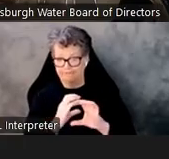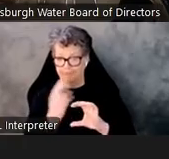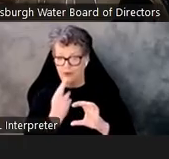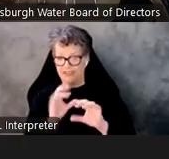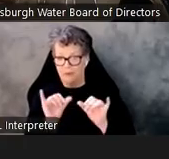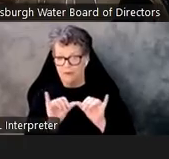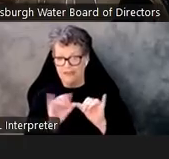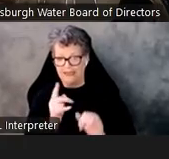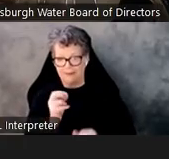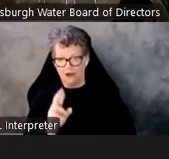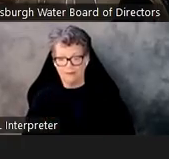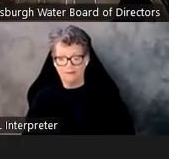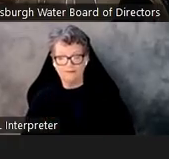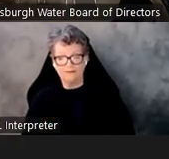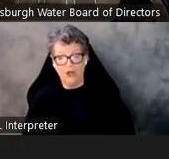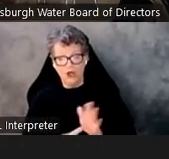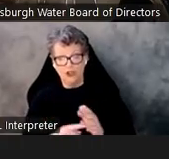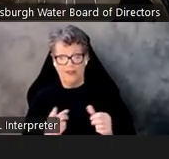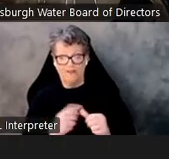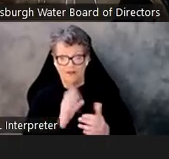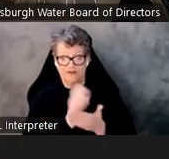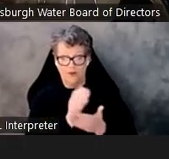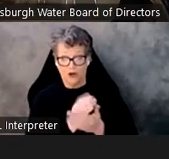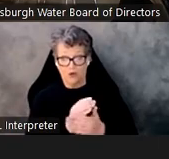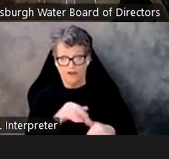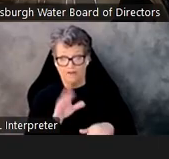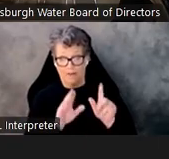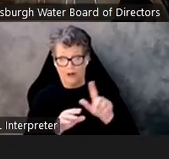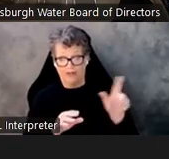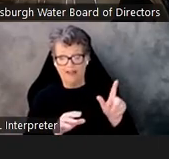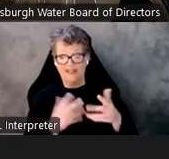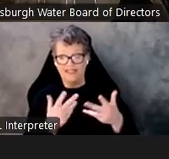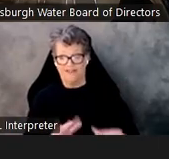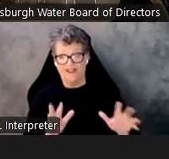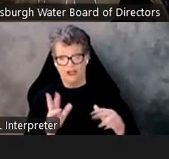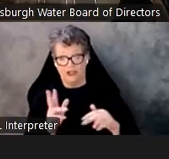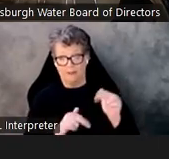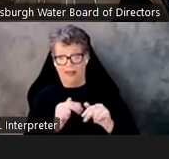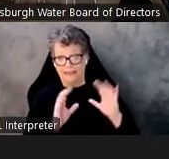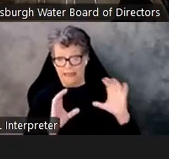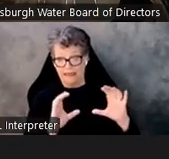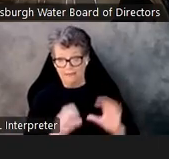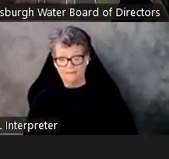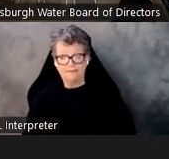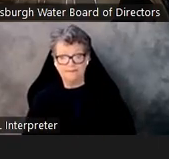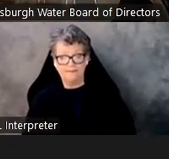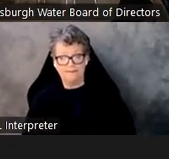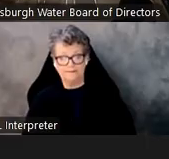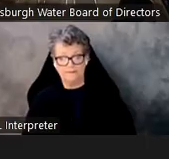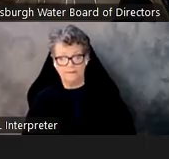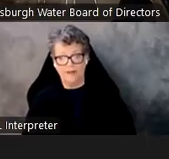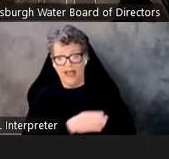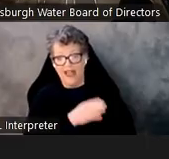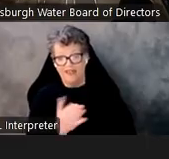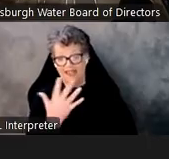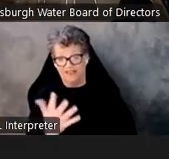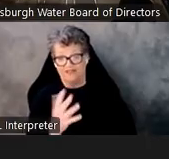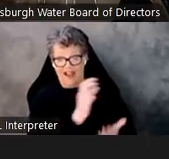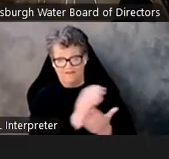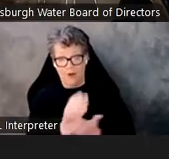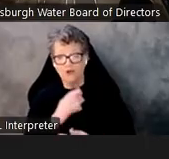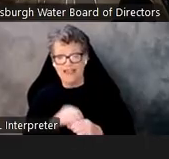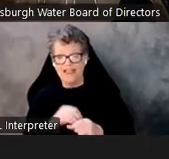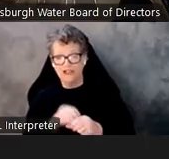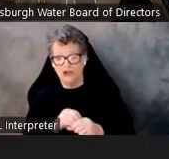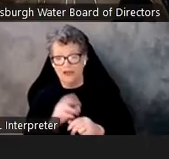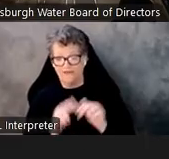meter. Shown in the first photograph on the upper left is the finished sodium hypochlorite building itself. The next 5 photos are interior views of